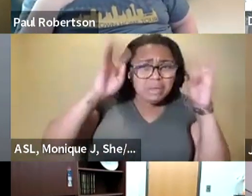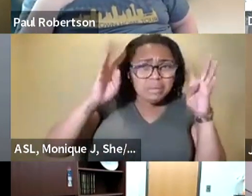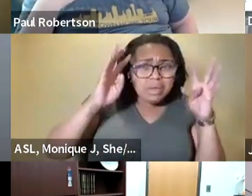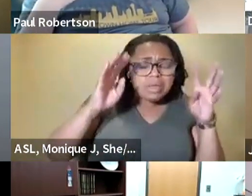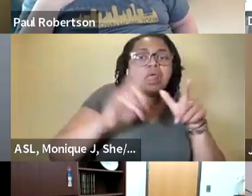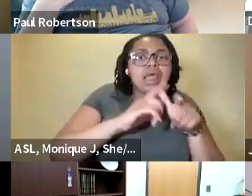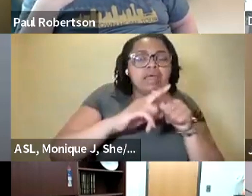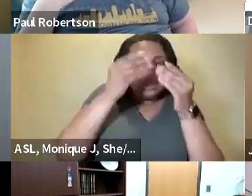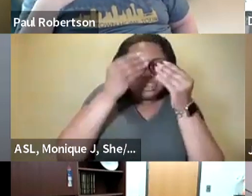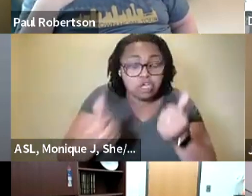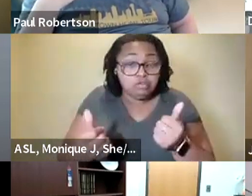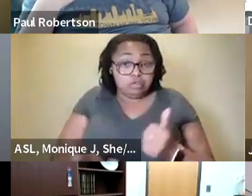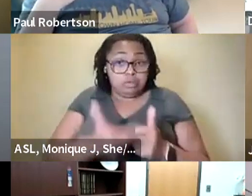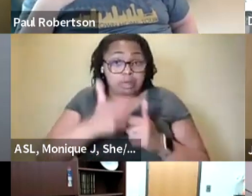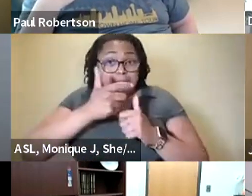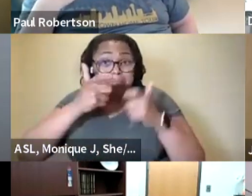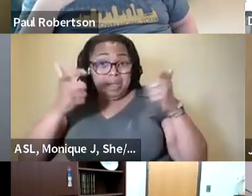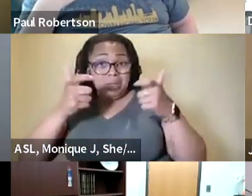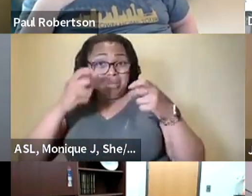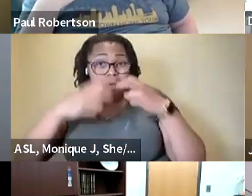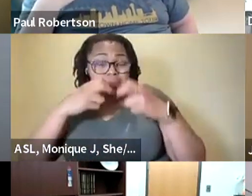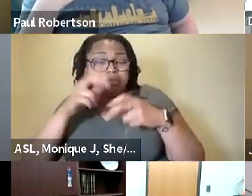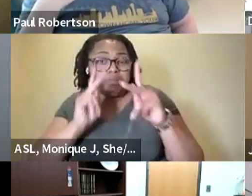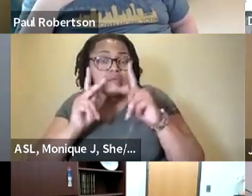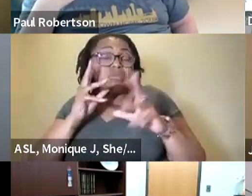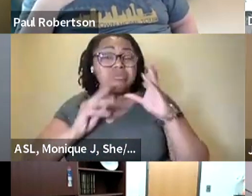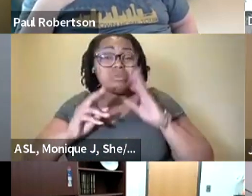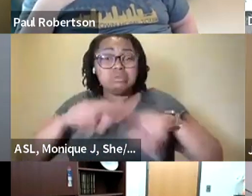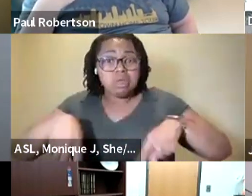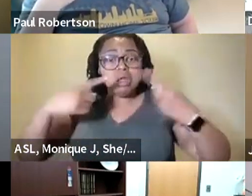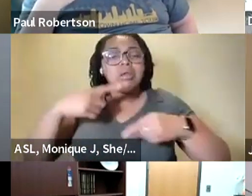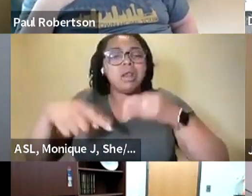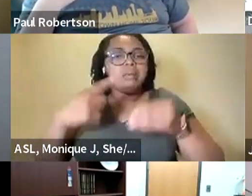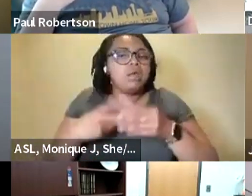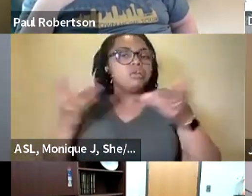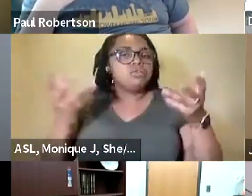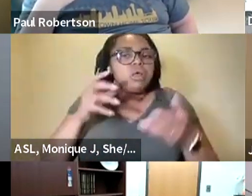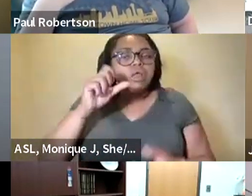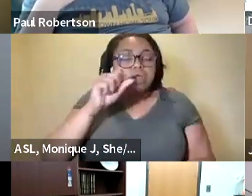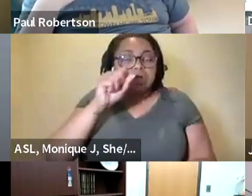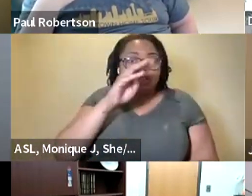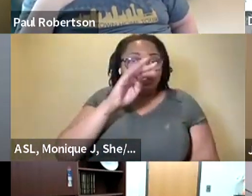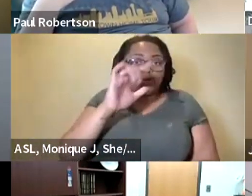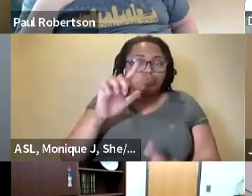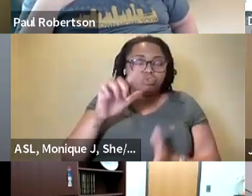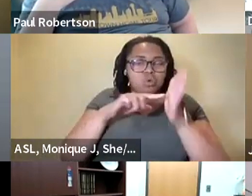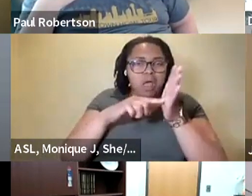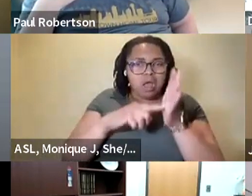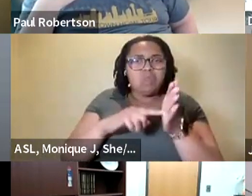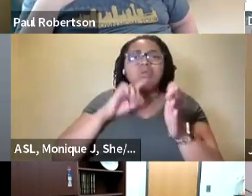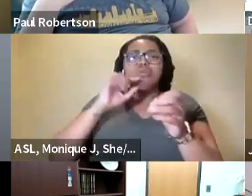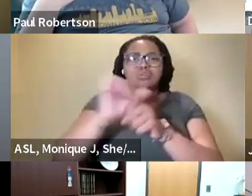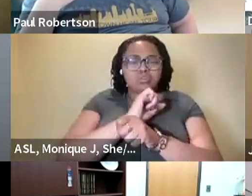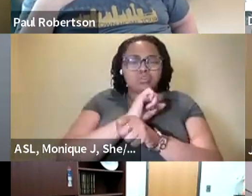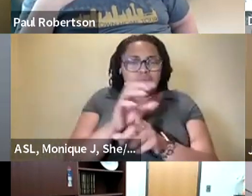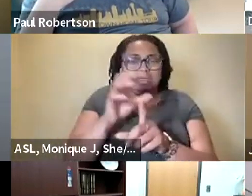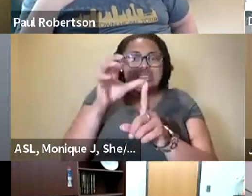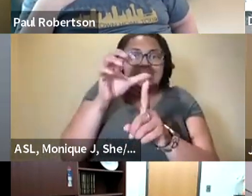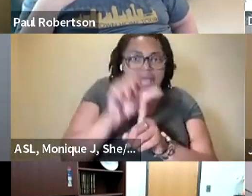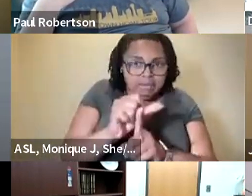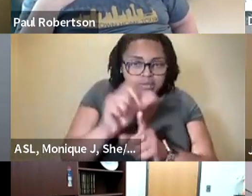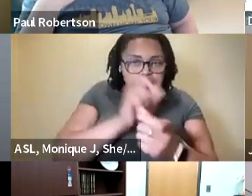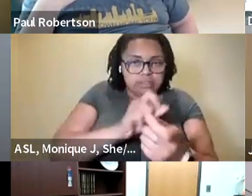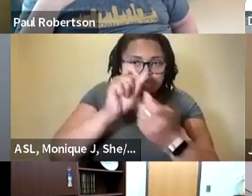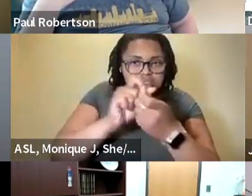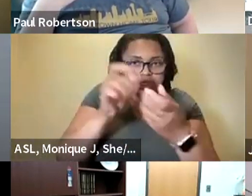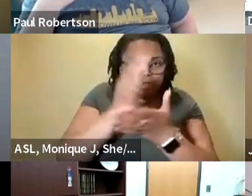that people are currently arguing about is whether the social model really captures a significant part of